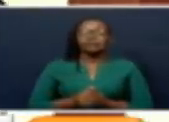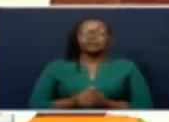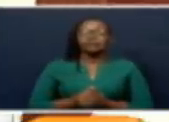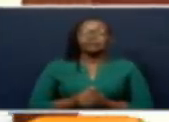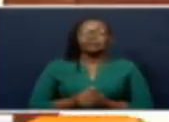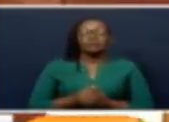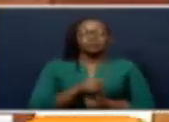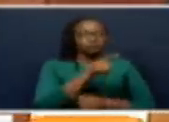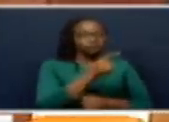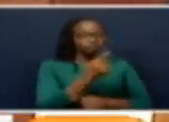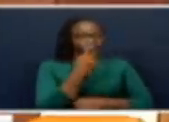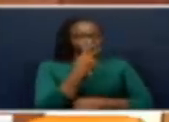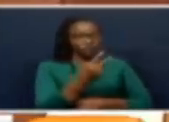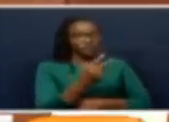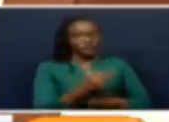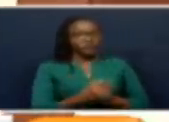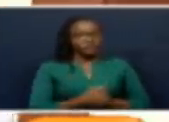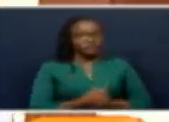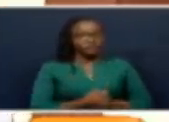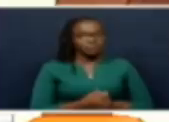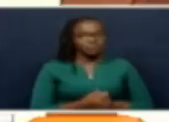You see?